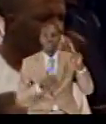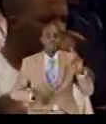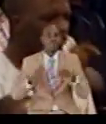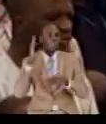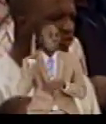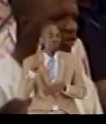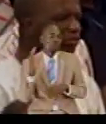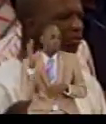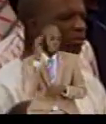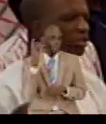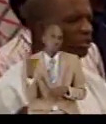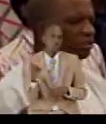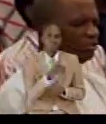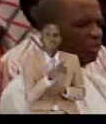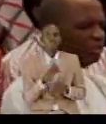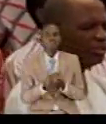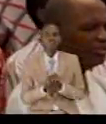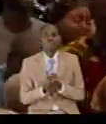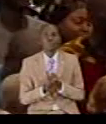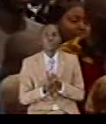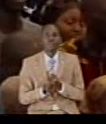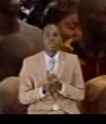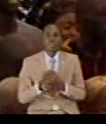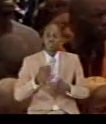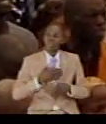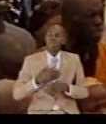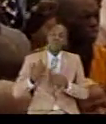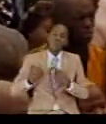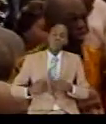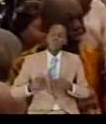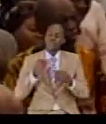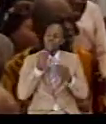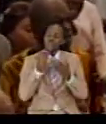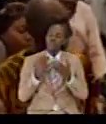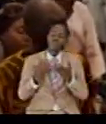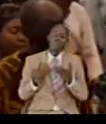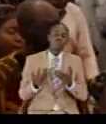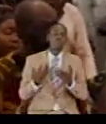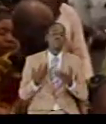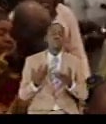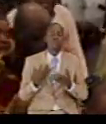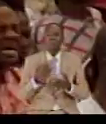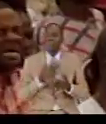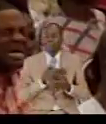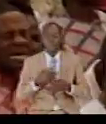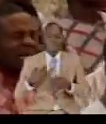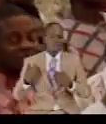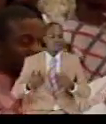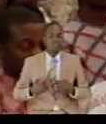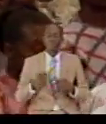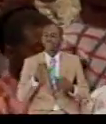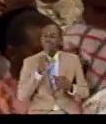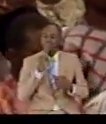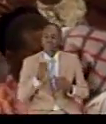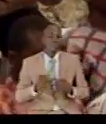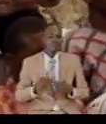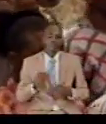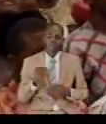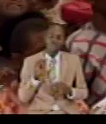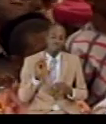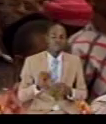feel it. My heart is panting. My heart is longing. My heart